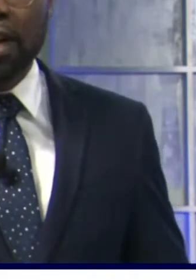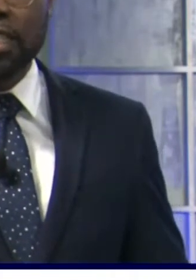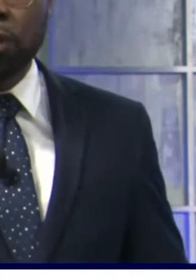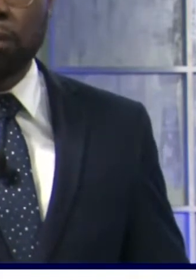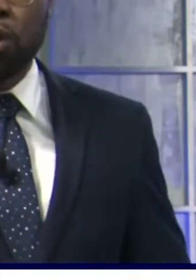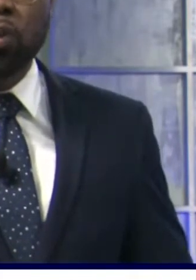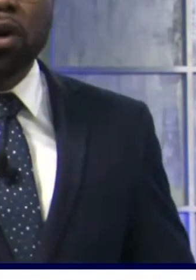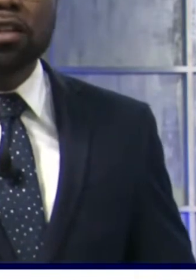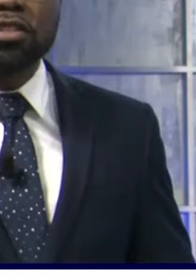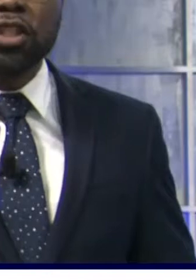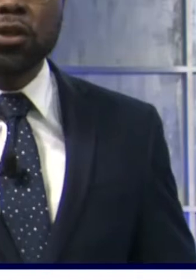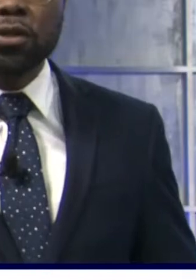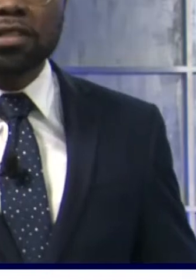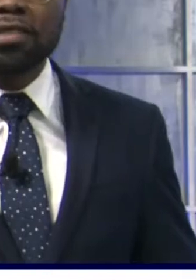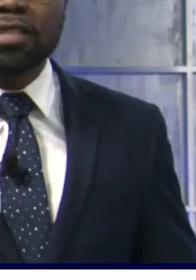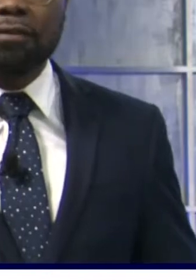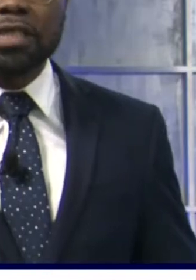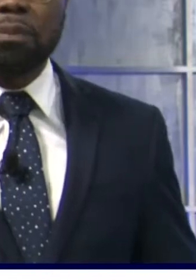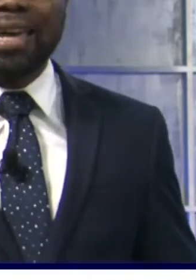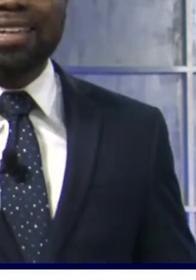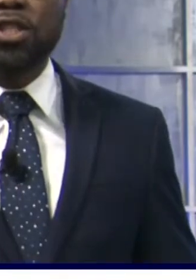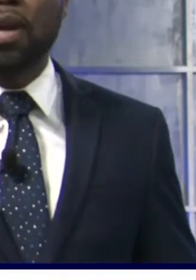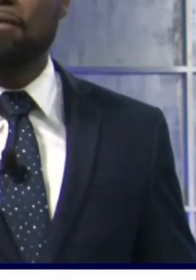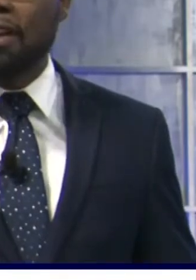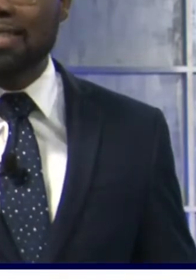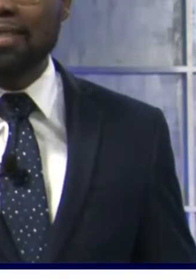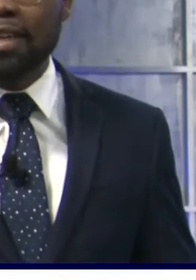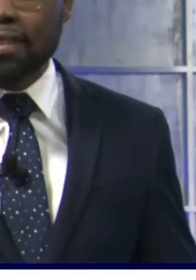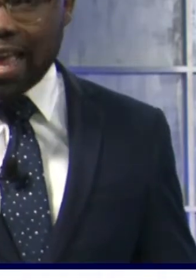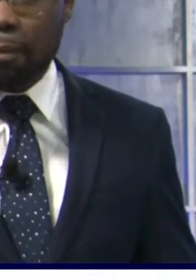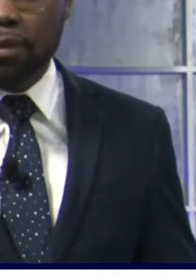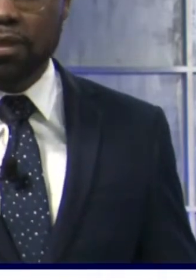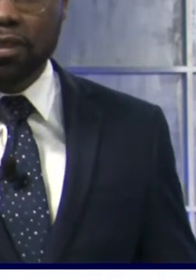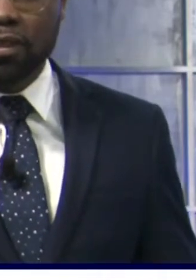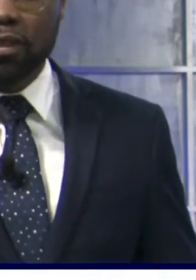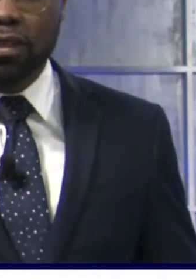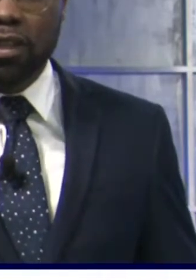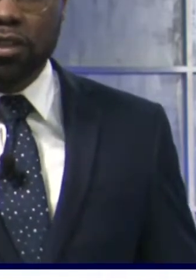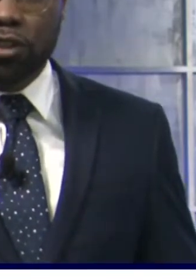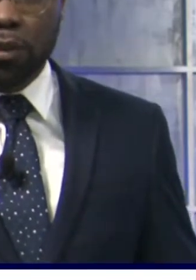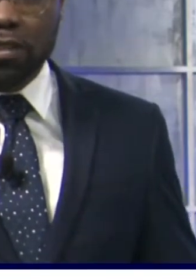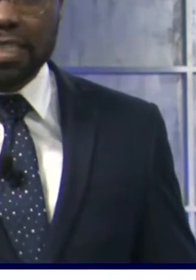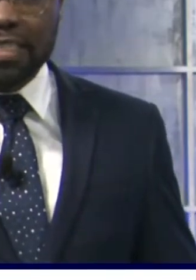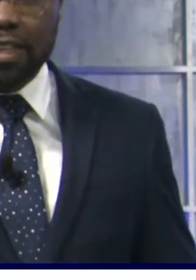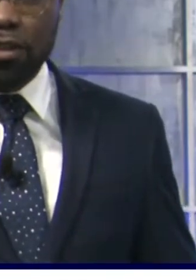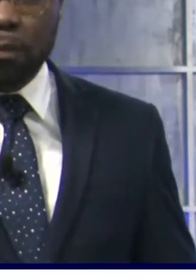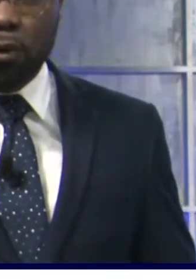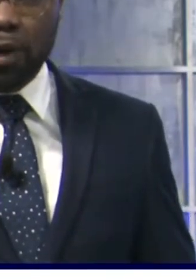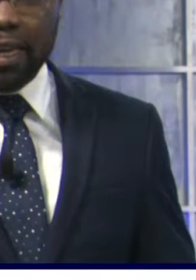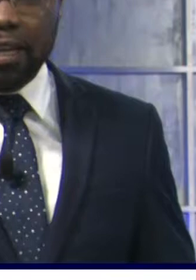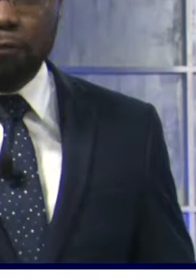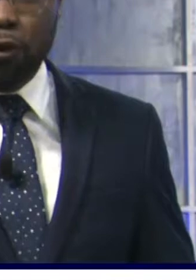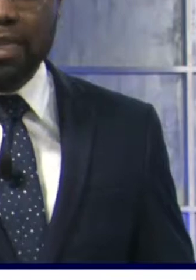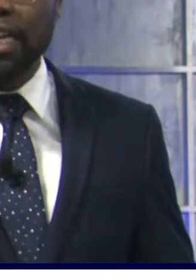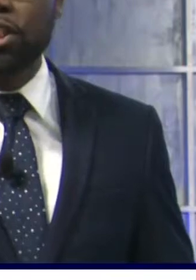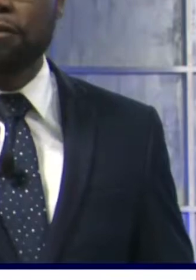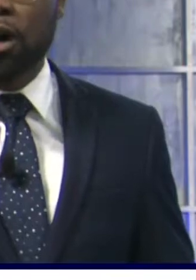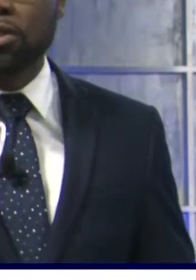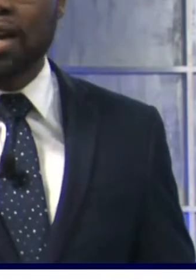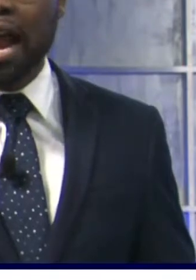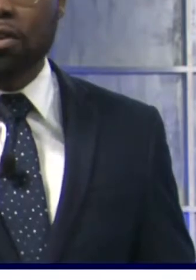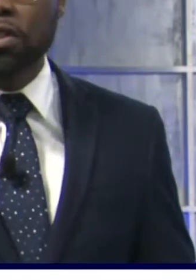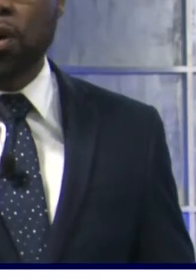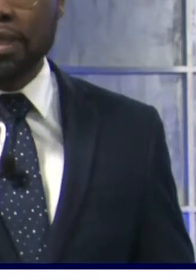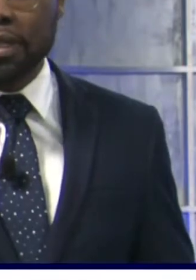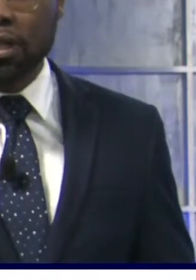Former Transport Board workers use their severance pay to invest in T.A.P. Tributes continue to pour in for Nation